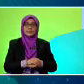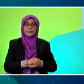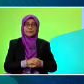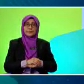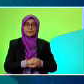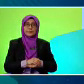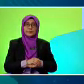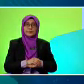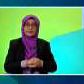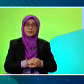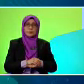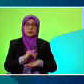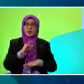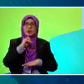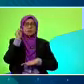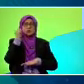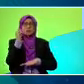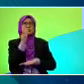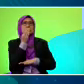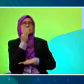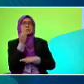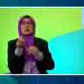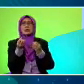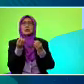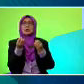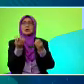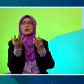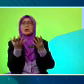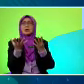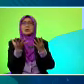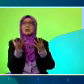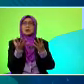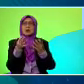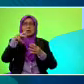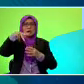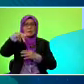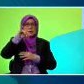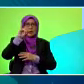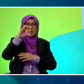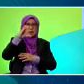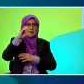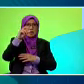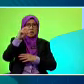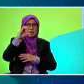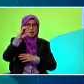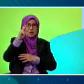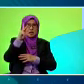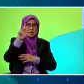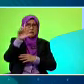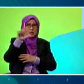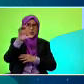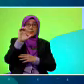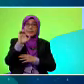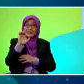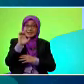I always wonder how come pickled fruits I see people selling and eating don't turn bad even after